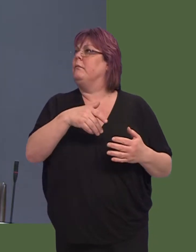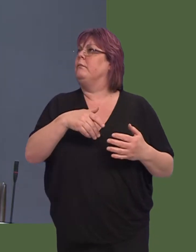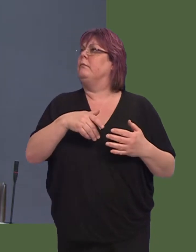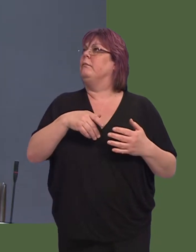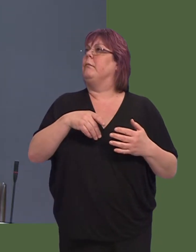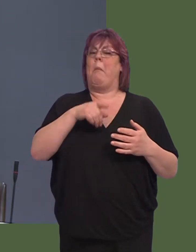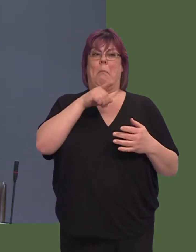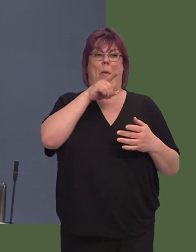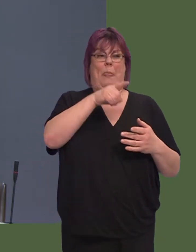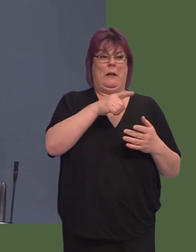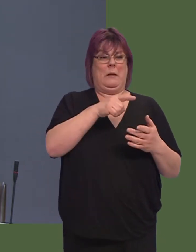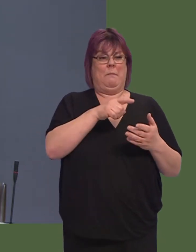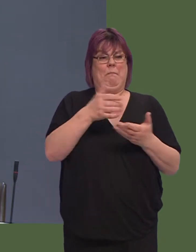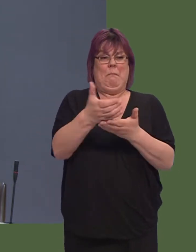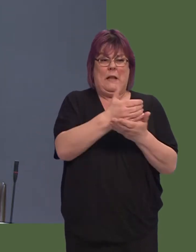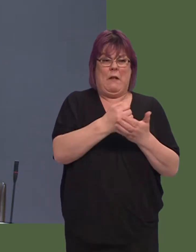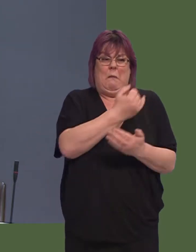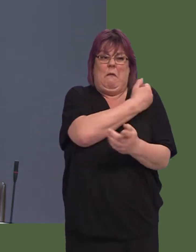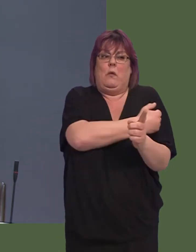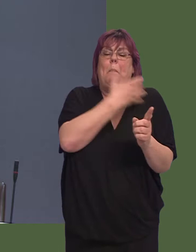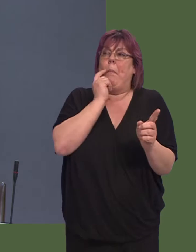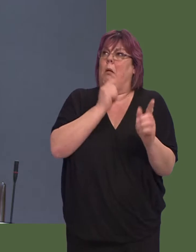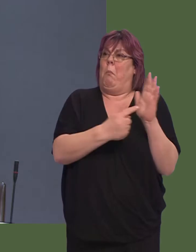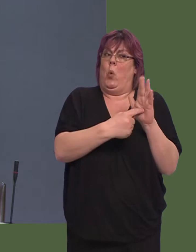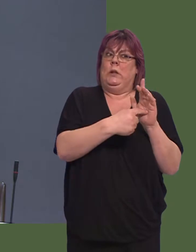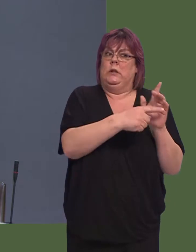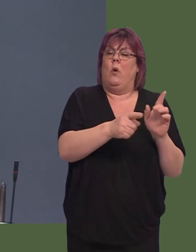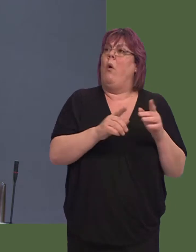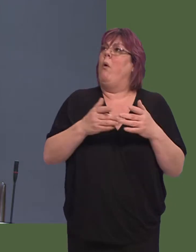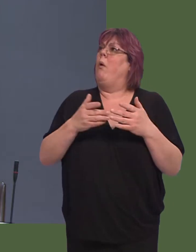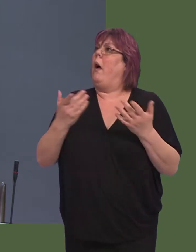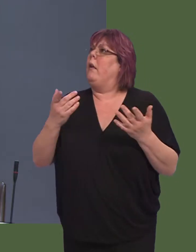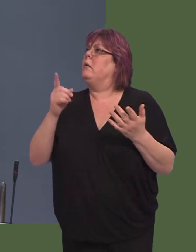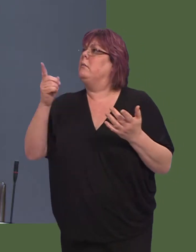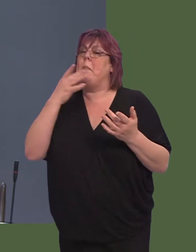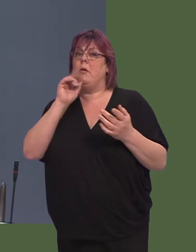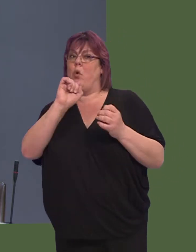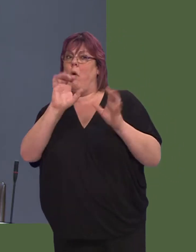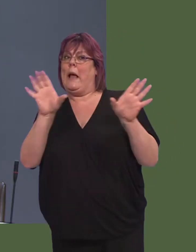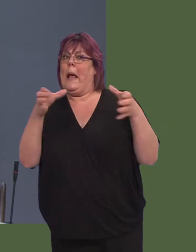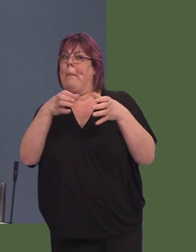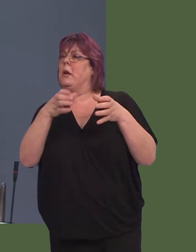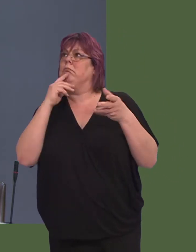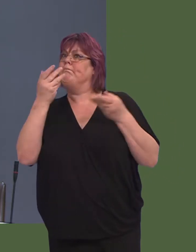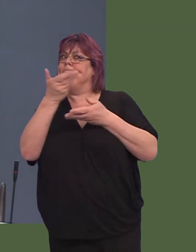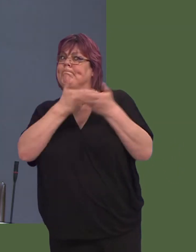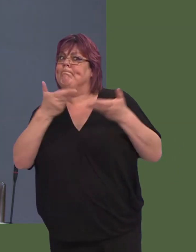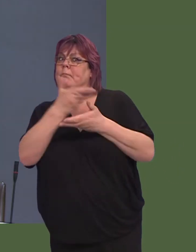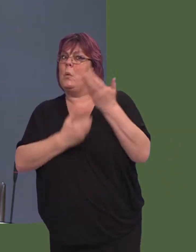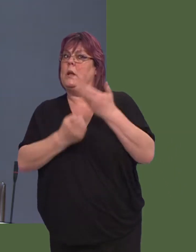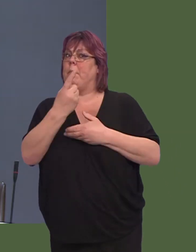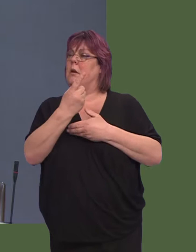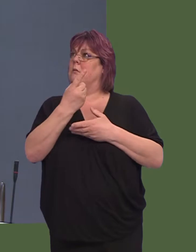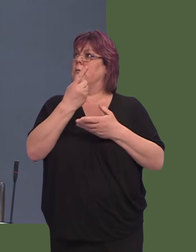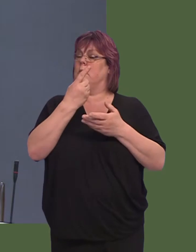is the net that safeguards our most vulnerable people, and two, that there hadn't been any discussion within your cabinet